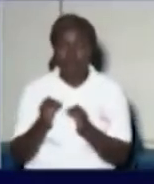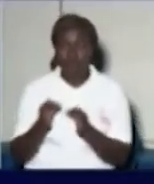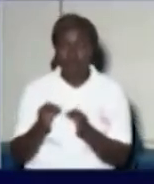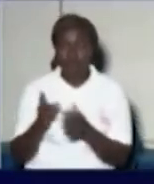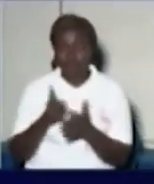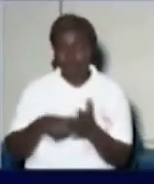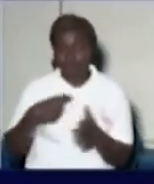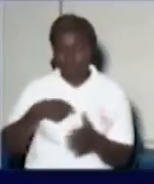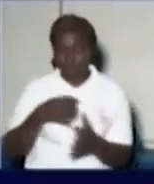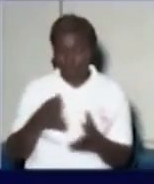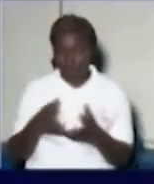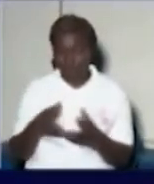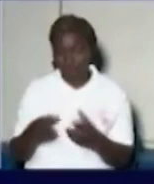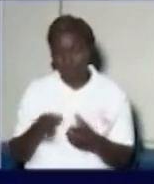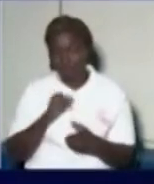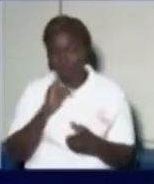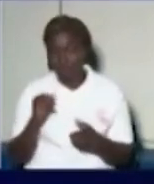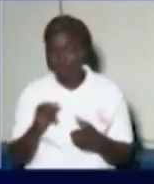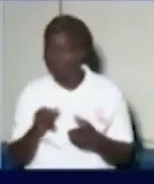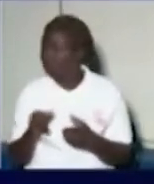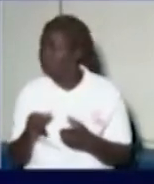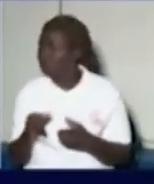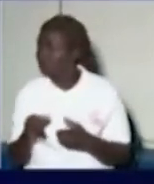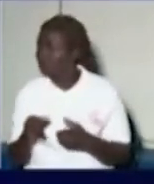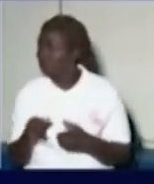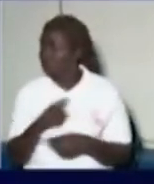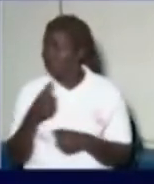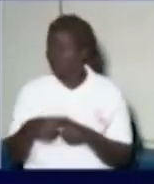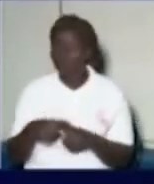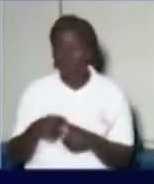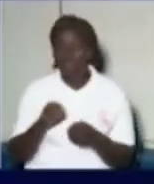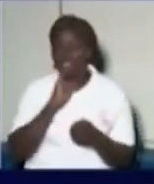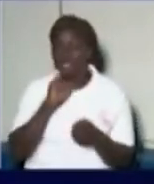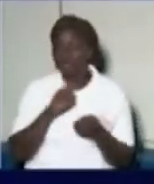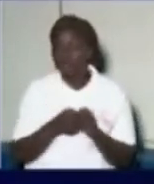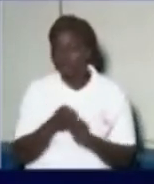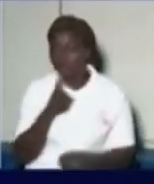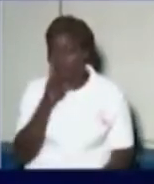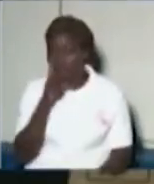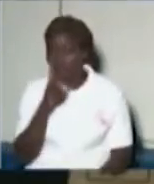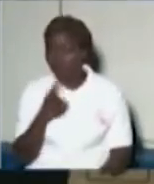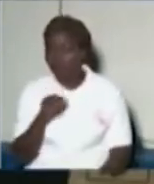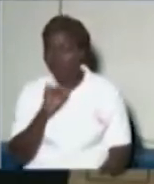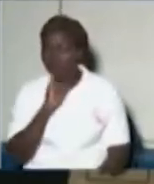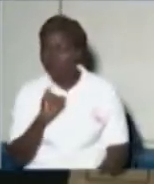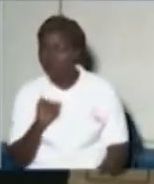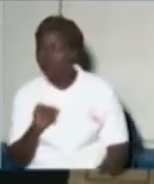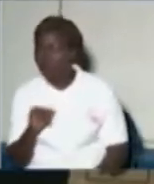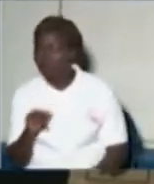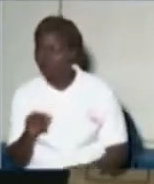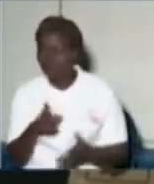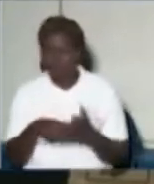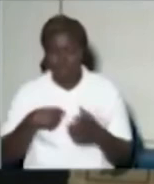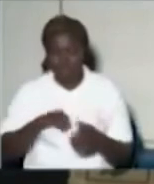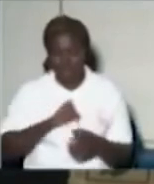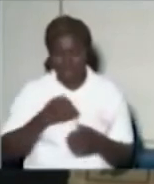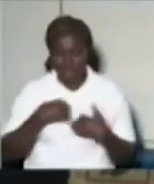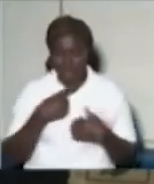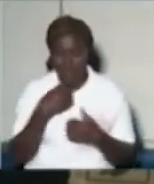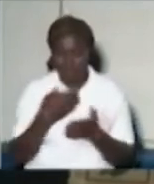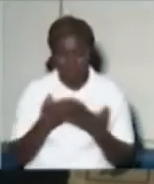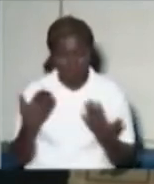What we want to do in Alliance for when it comes to is to, number one, diversify the economy, which I've mentioned before. If we're able